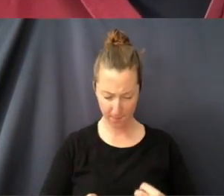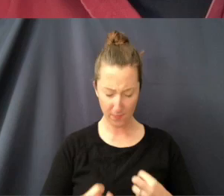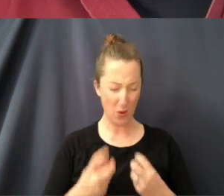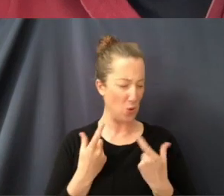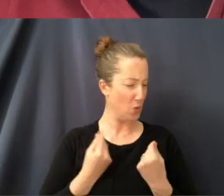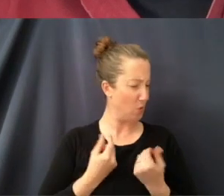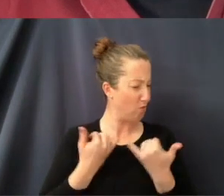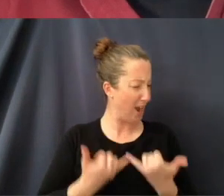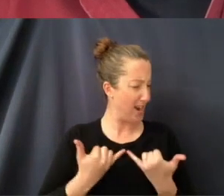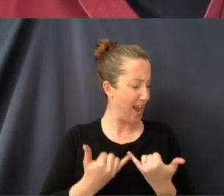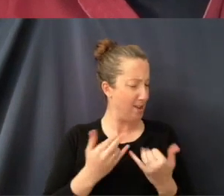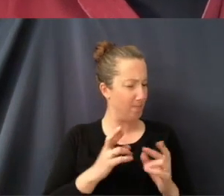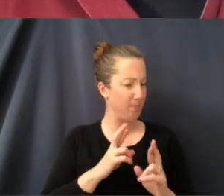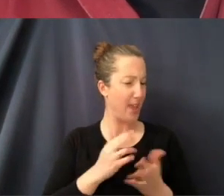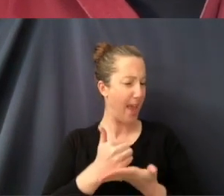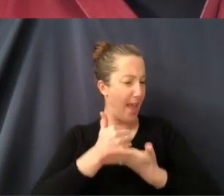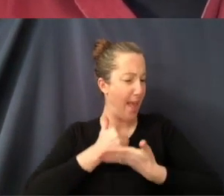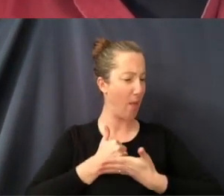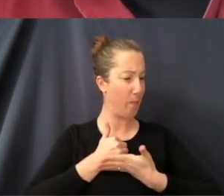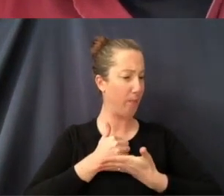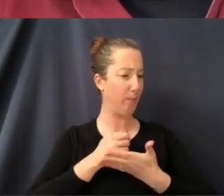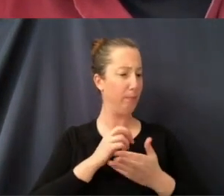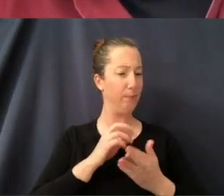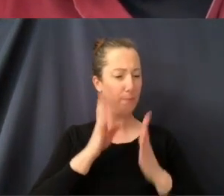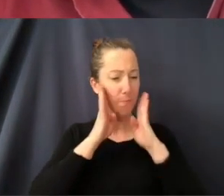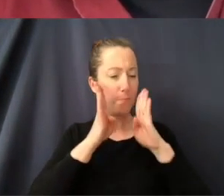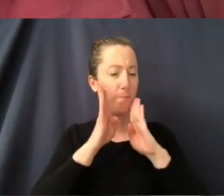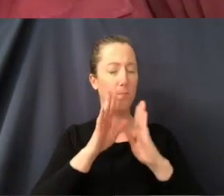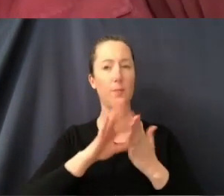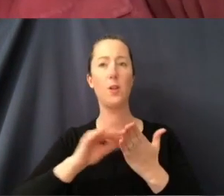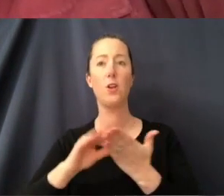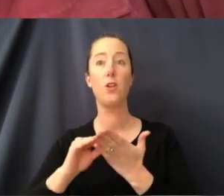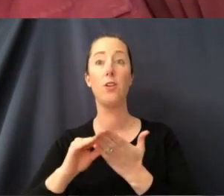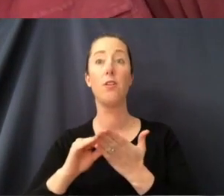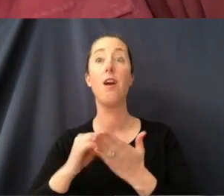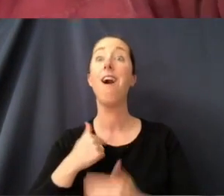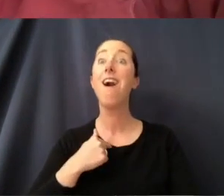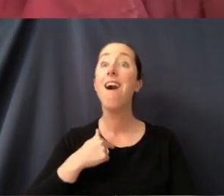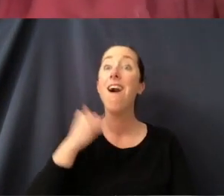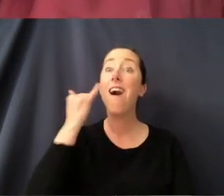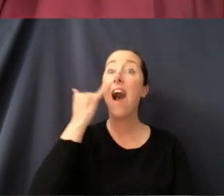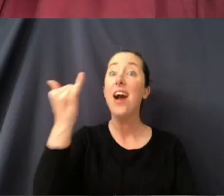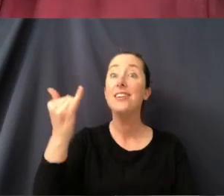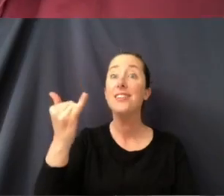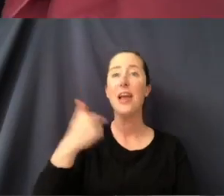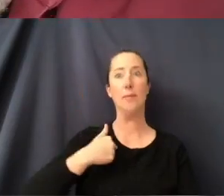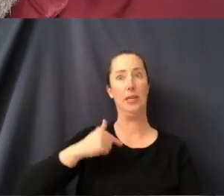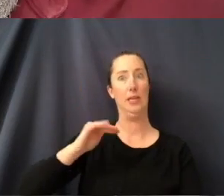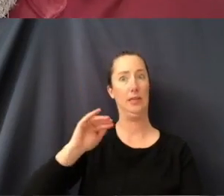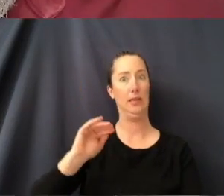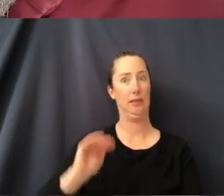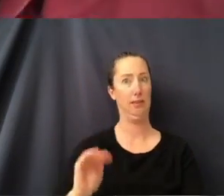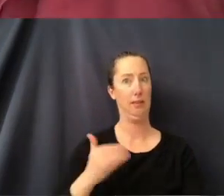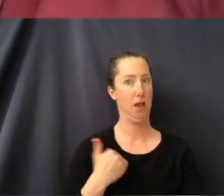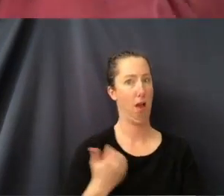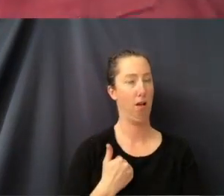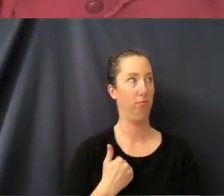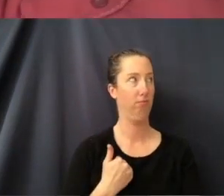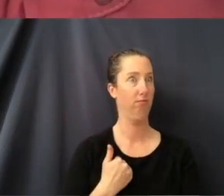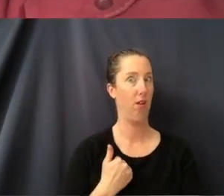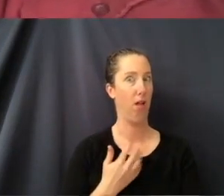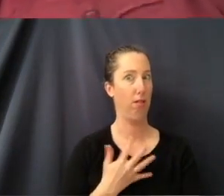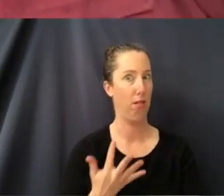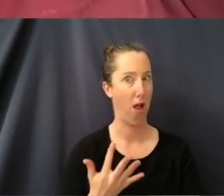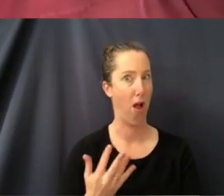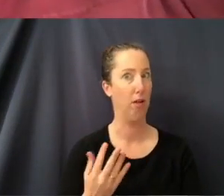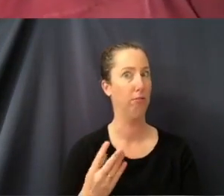learn? I have an idea. It's something I used to make when I was a lot younger, like a lot younger. And